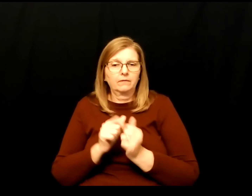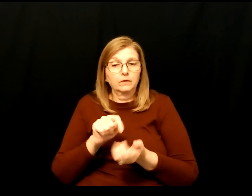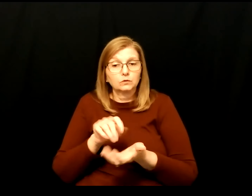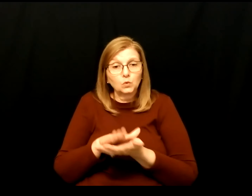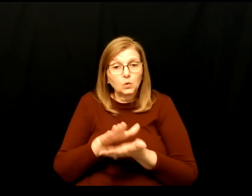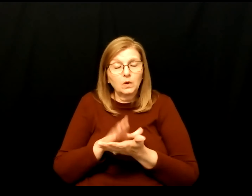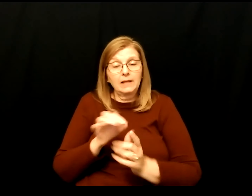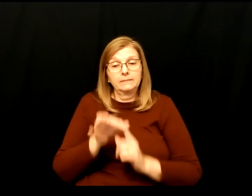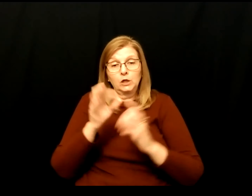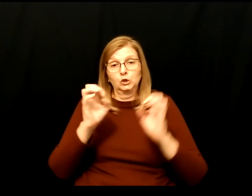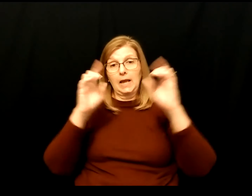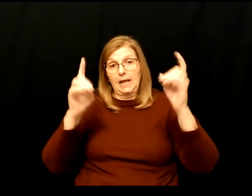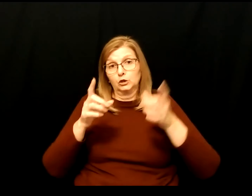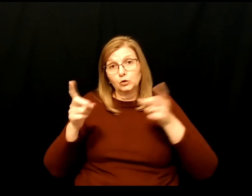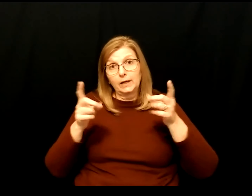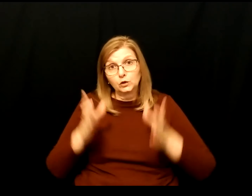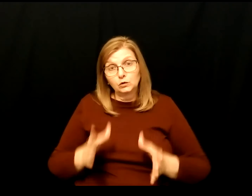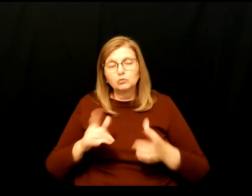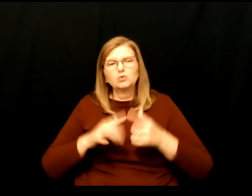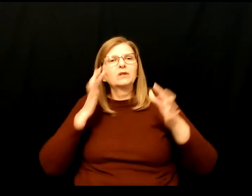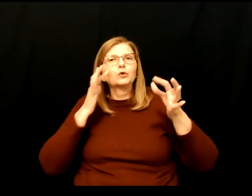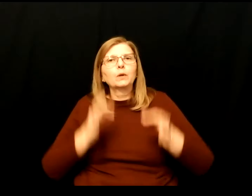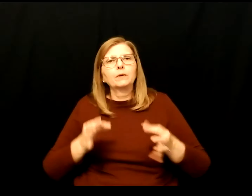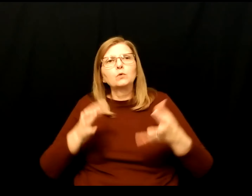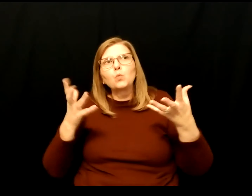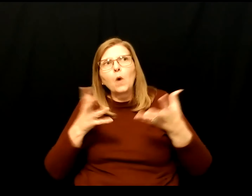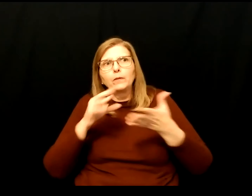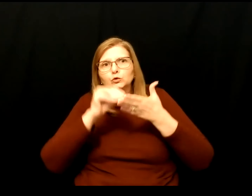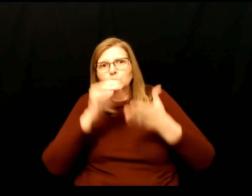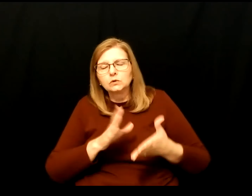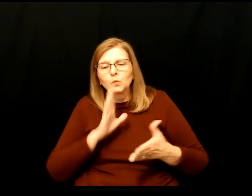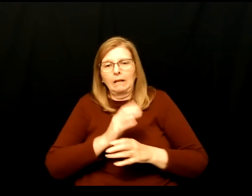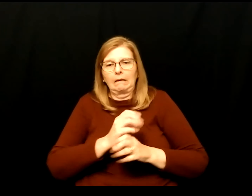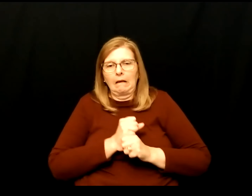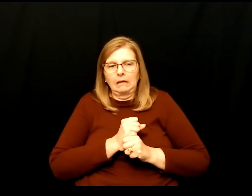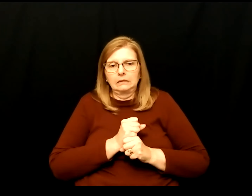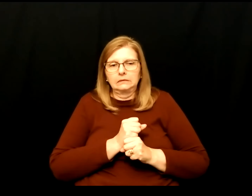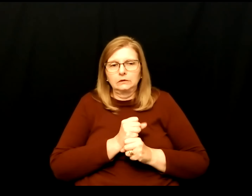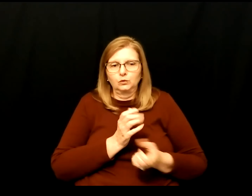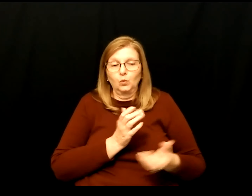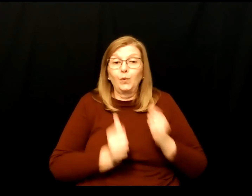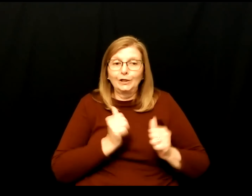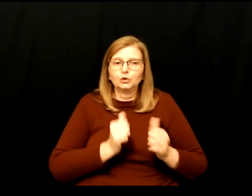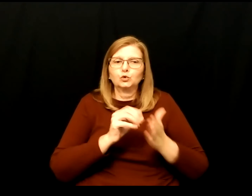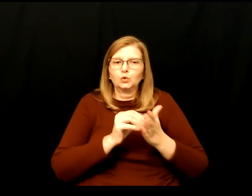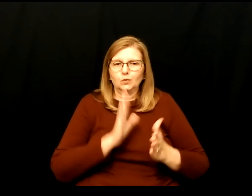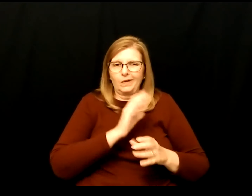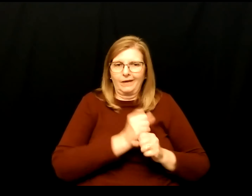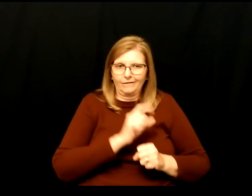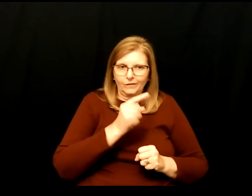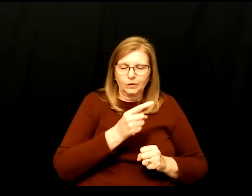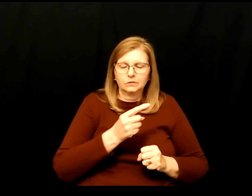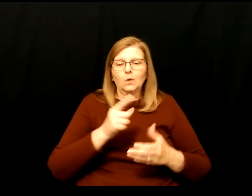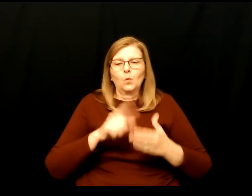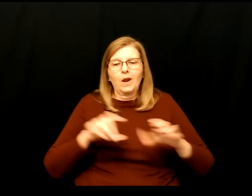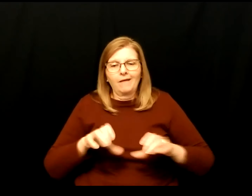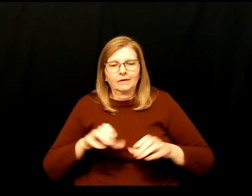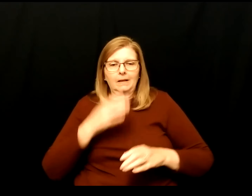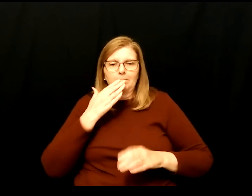and the special ed directors to determine what students are going to receive services first, what activities best meet their